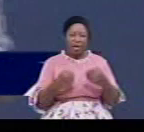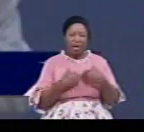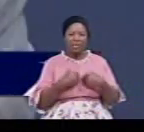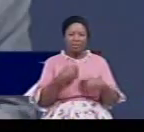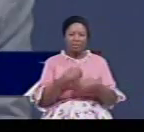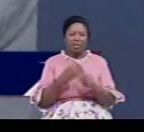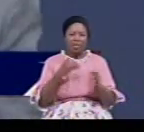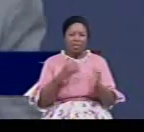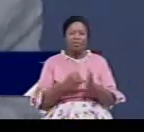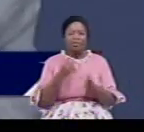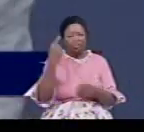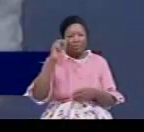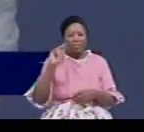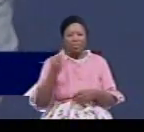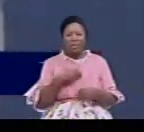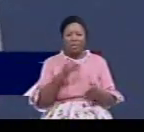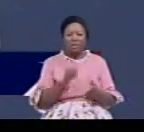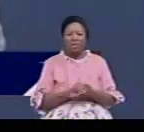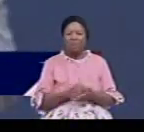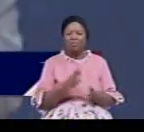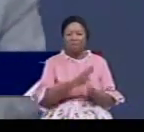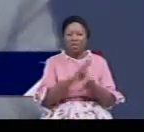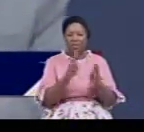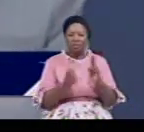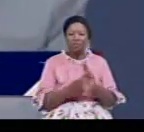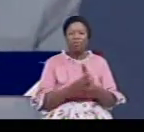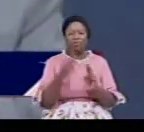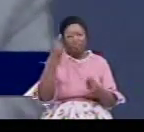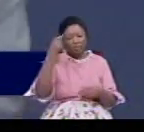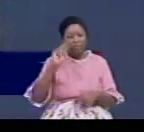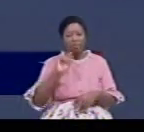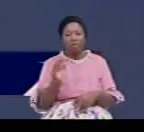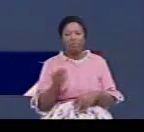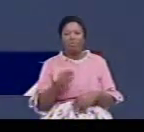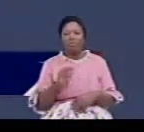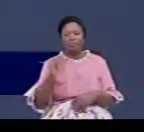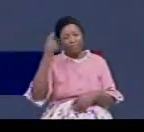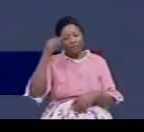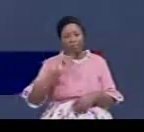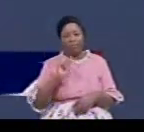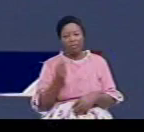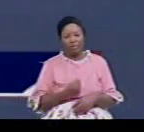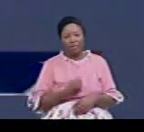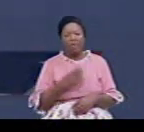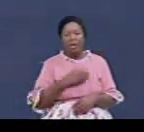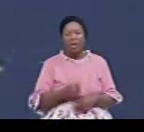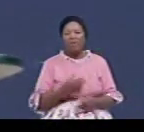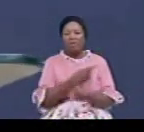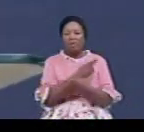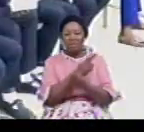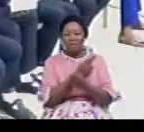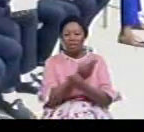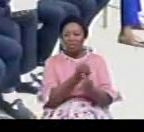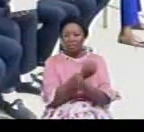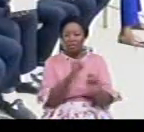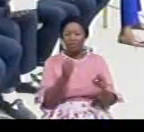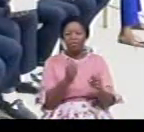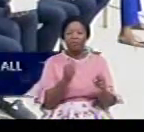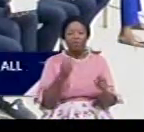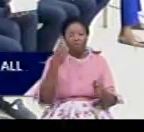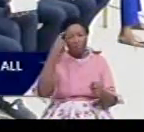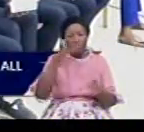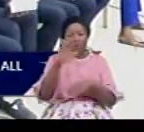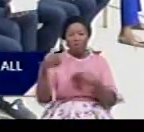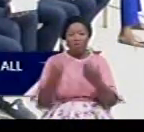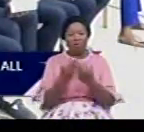what we are looking at today in the Word of God. I divide the message to three parts. Number one, the